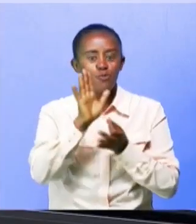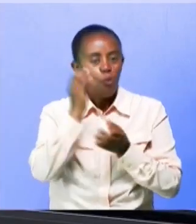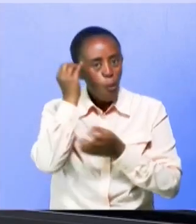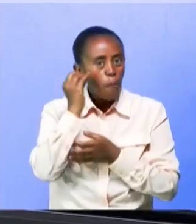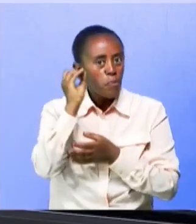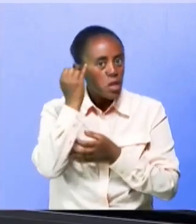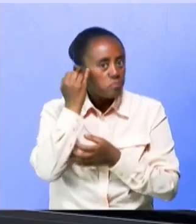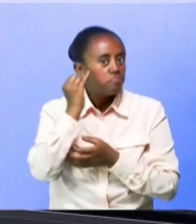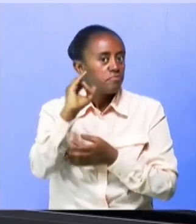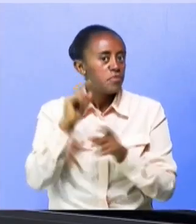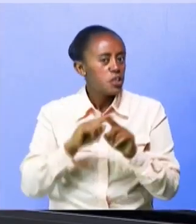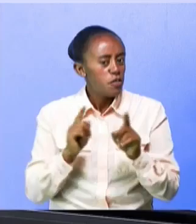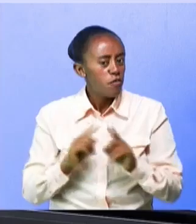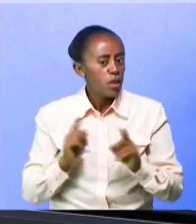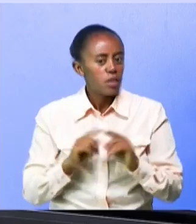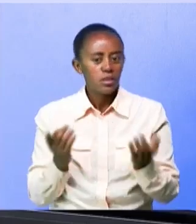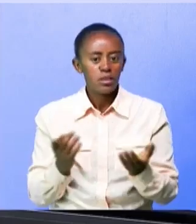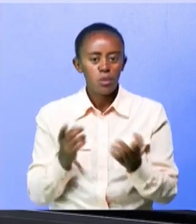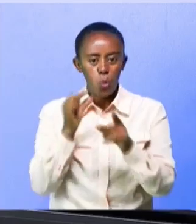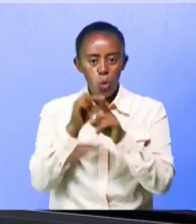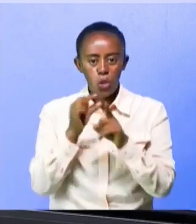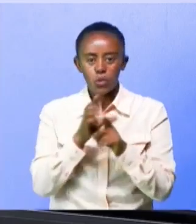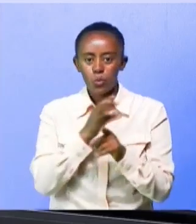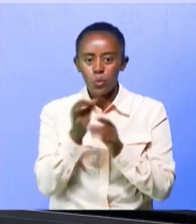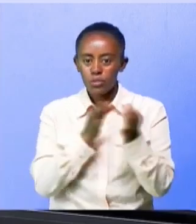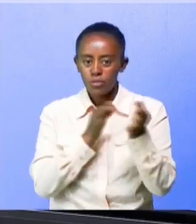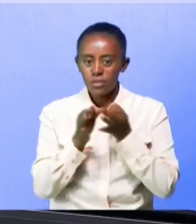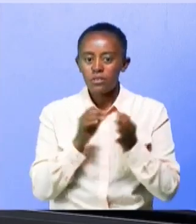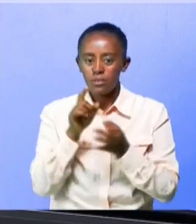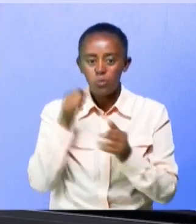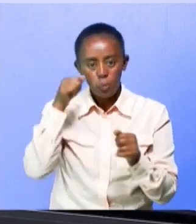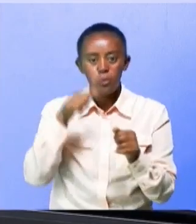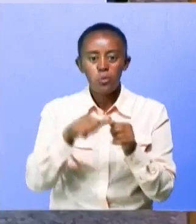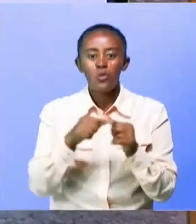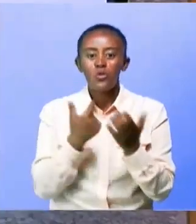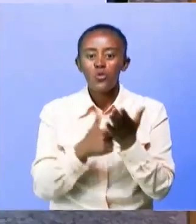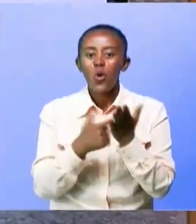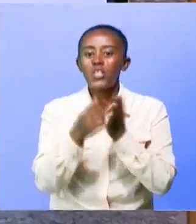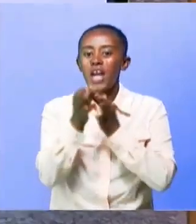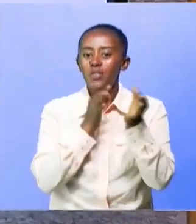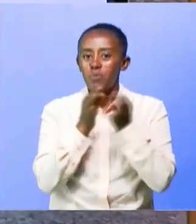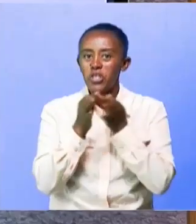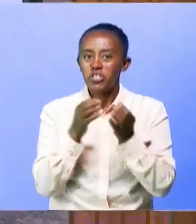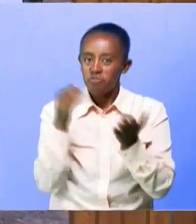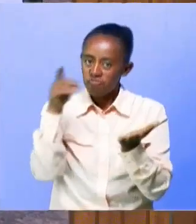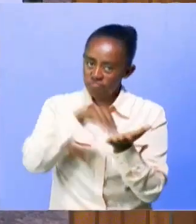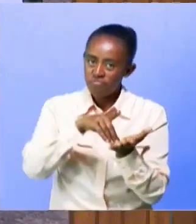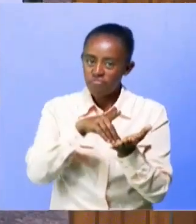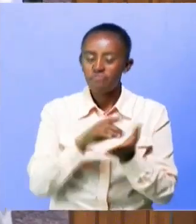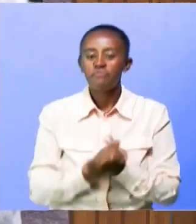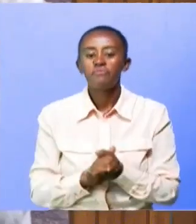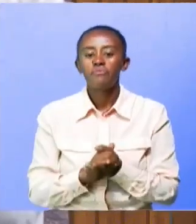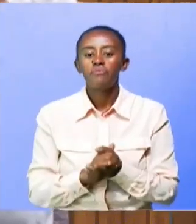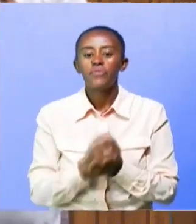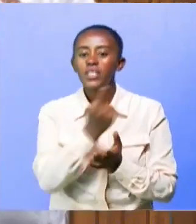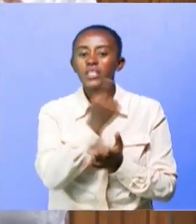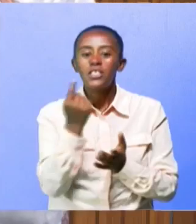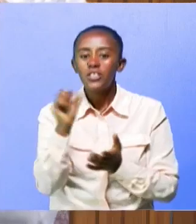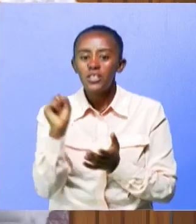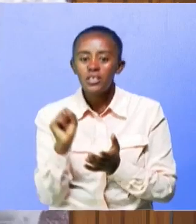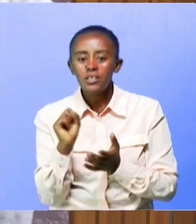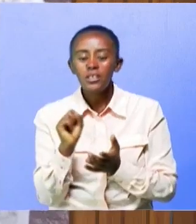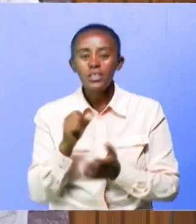kinds of words or expressions. I would like to remind you those expressions, right? Such as, in